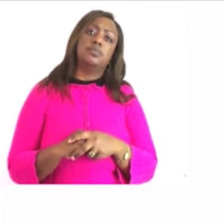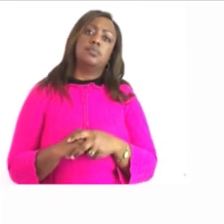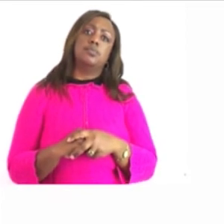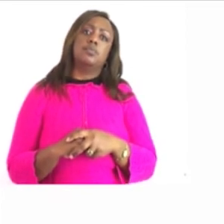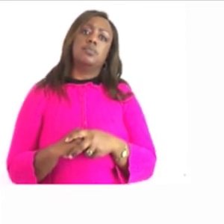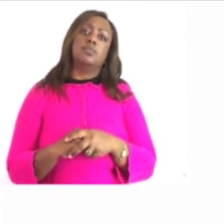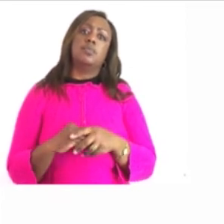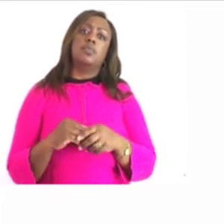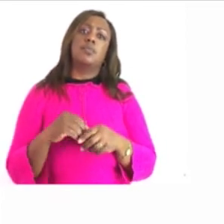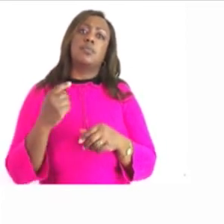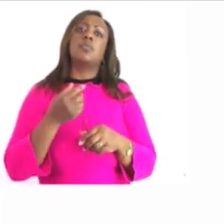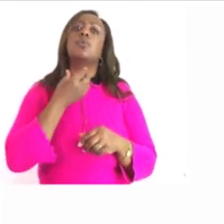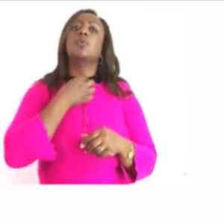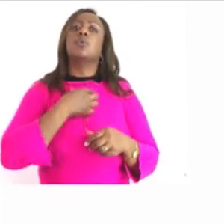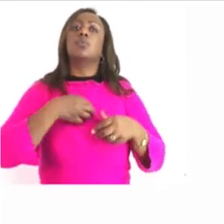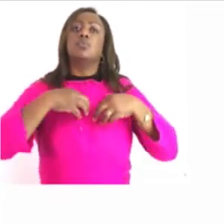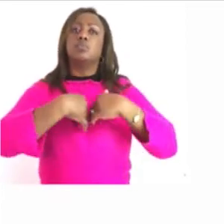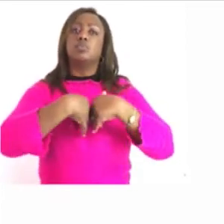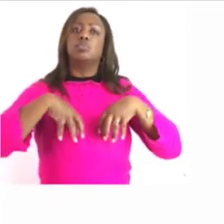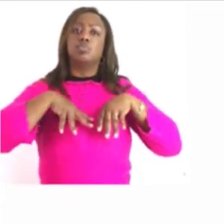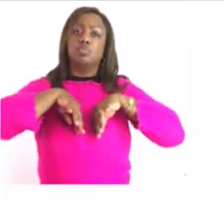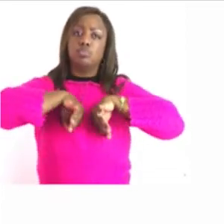have the bronchi. The bronchi is actually